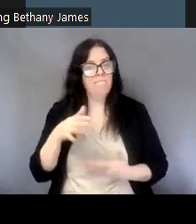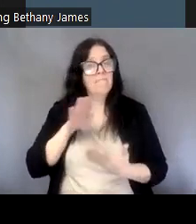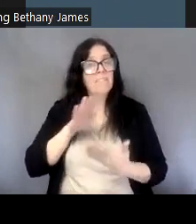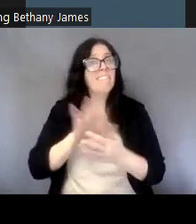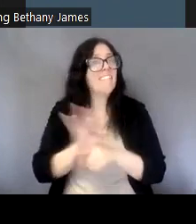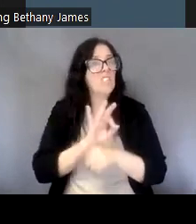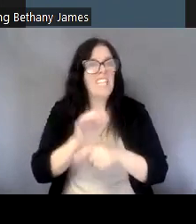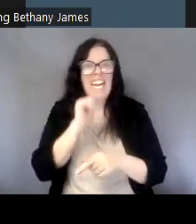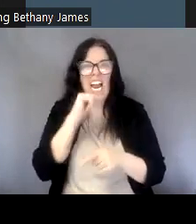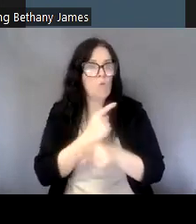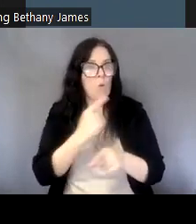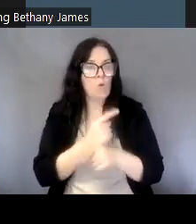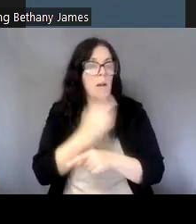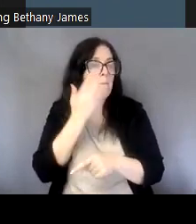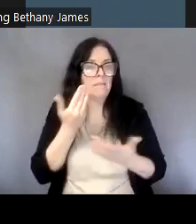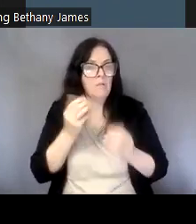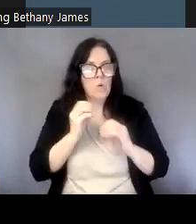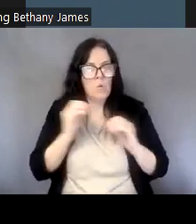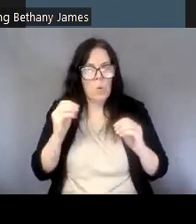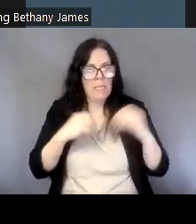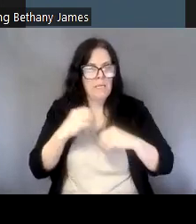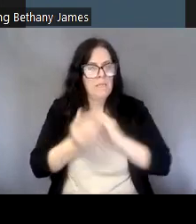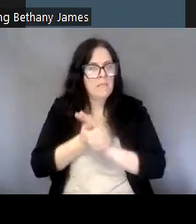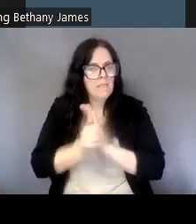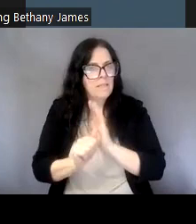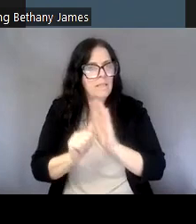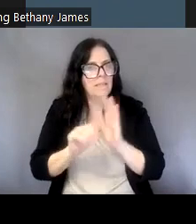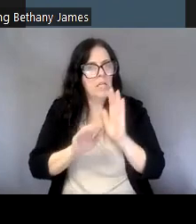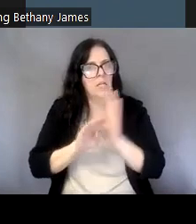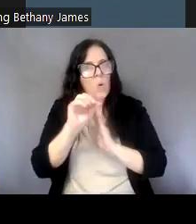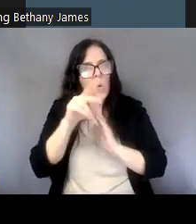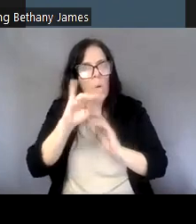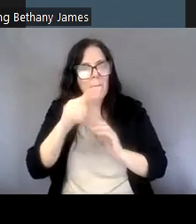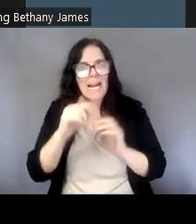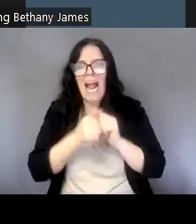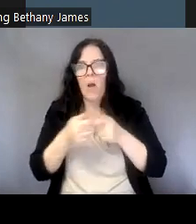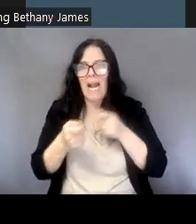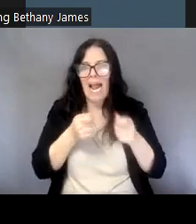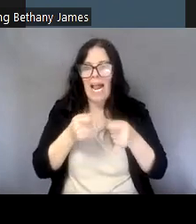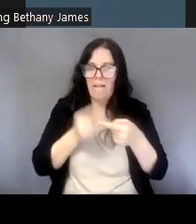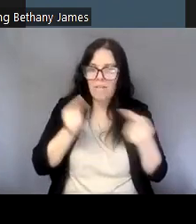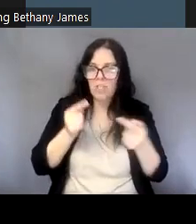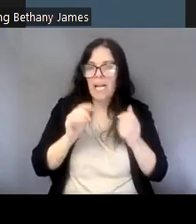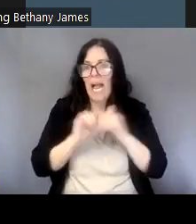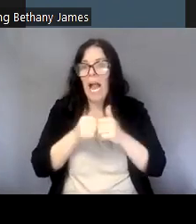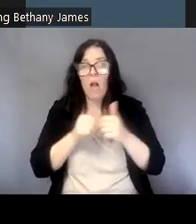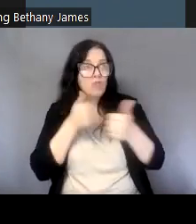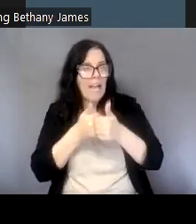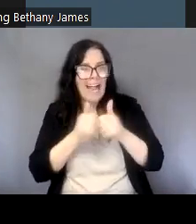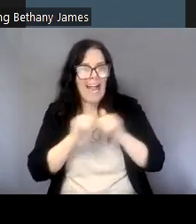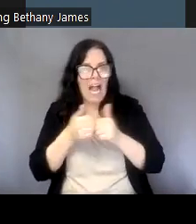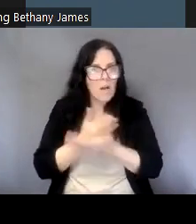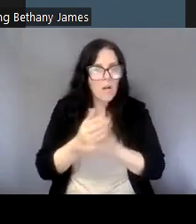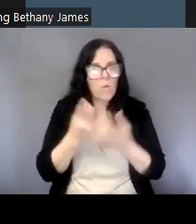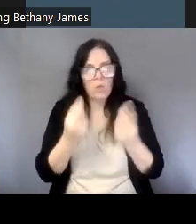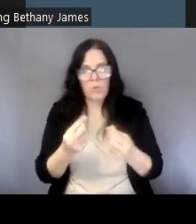to cope well. They did not learn how to deal with adversity or to address challenges when they're faced with those challenges. So part of